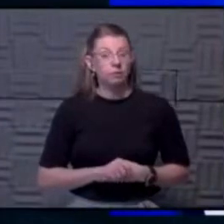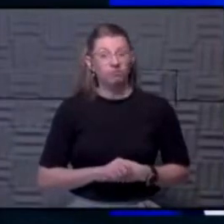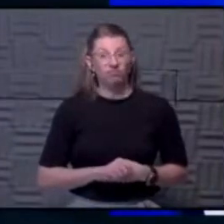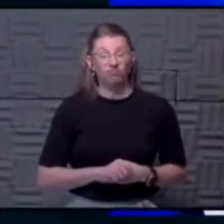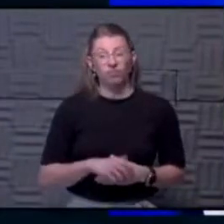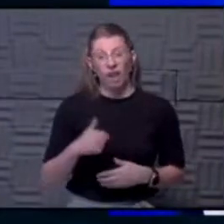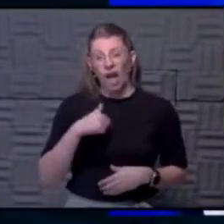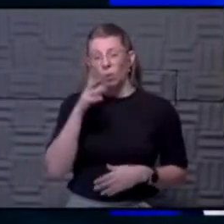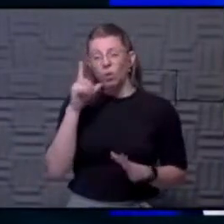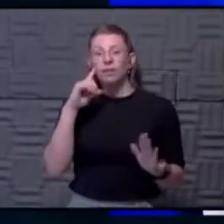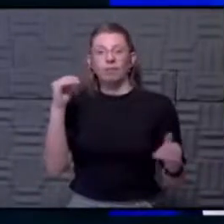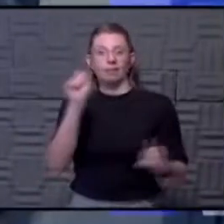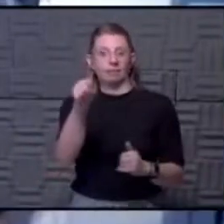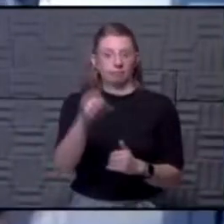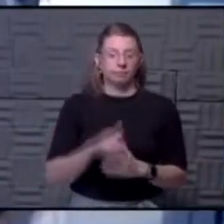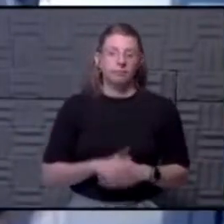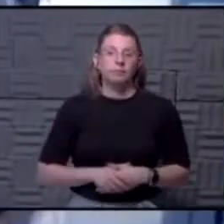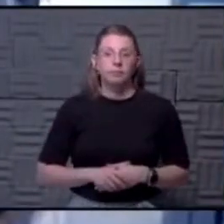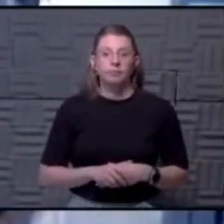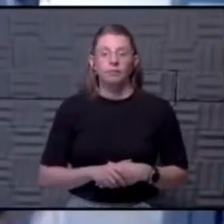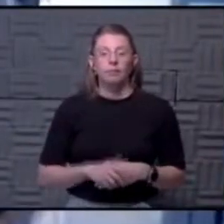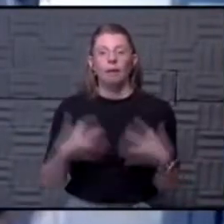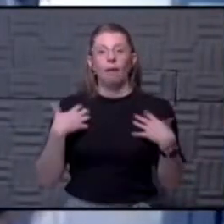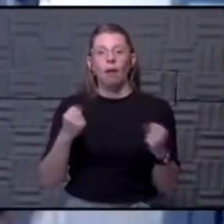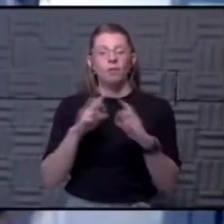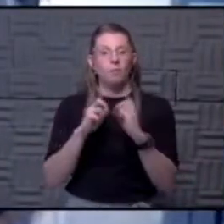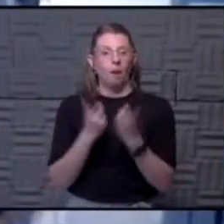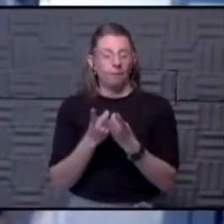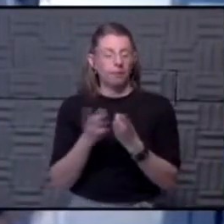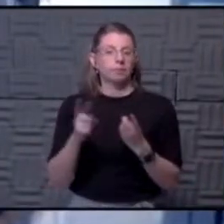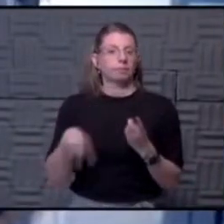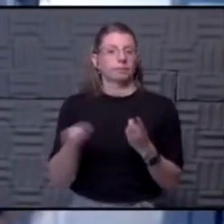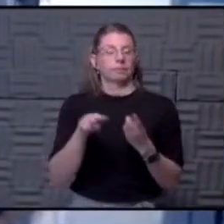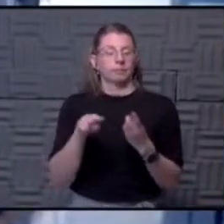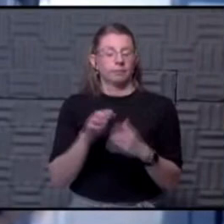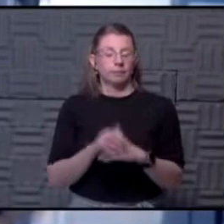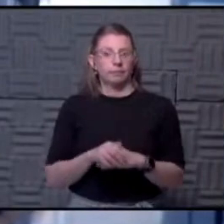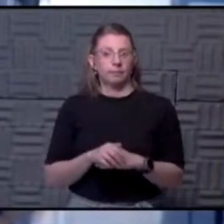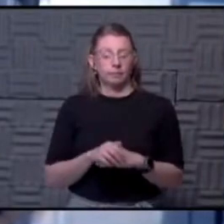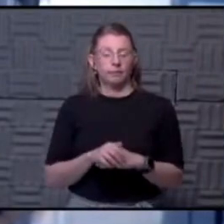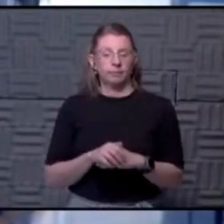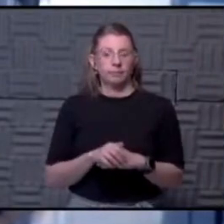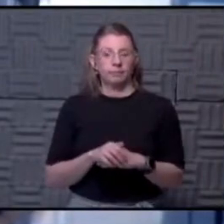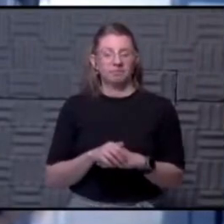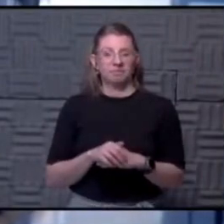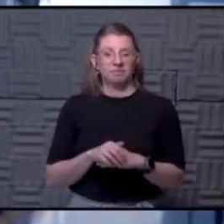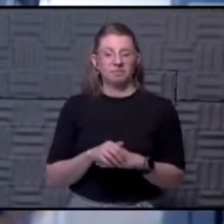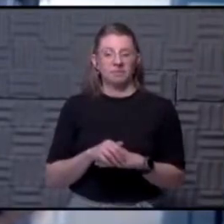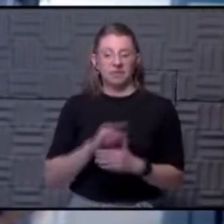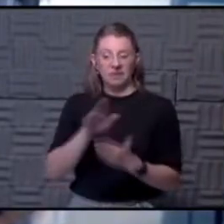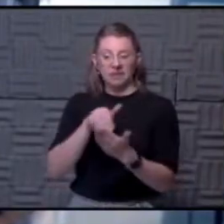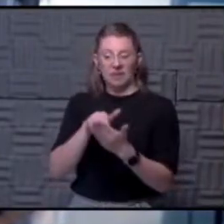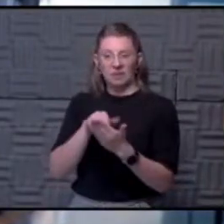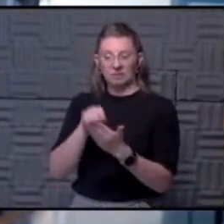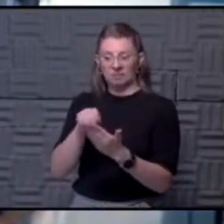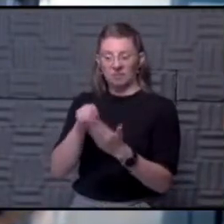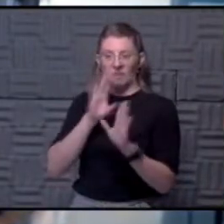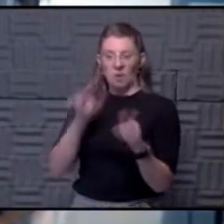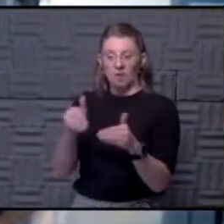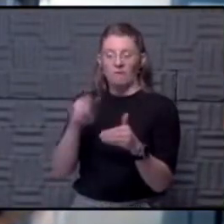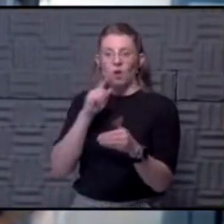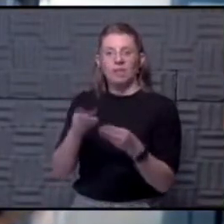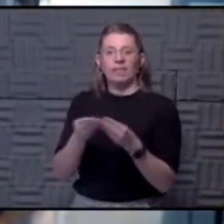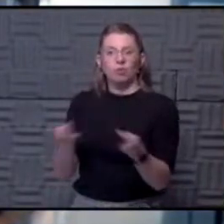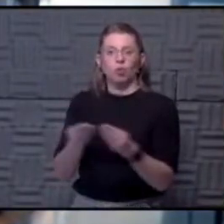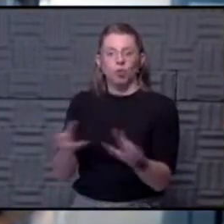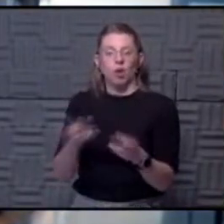I would expect so. Yeah, the health departments have been kind of the centerpiece in terms of the distribution and